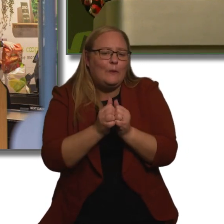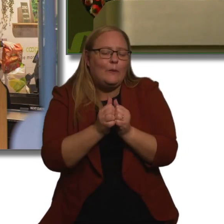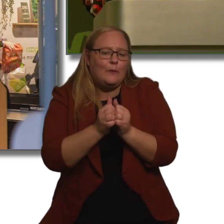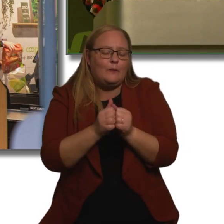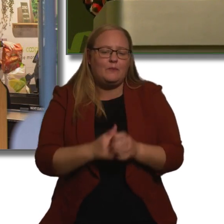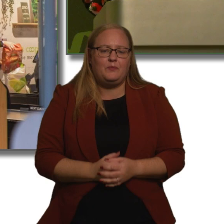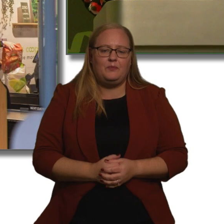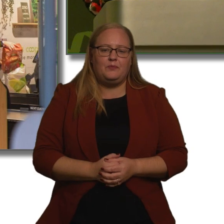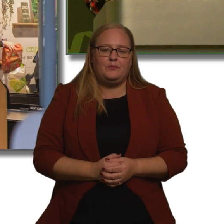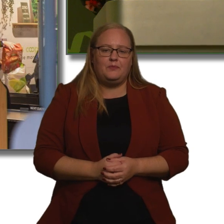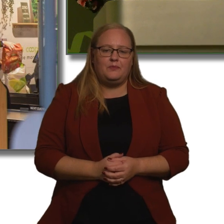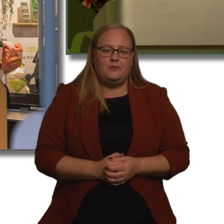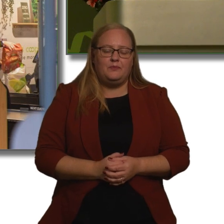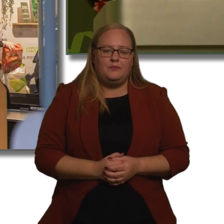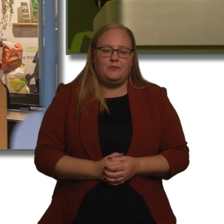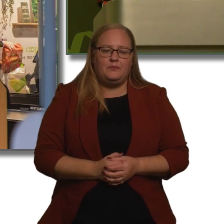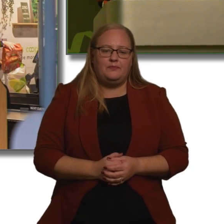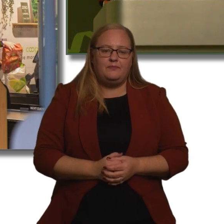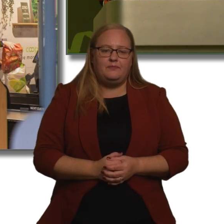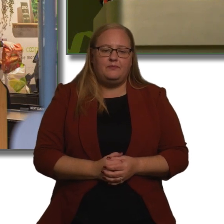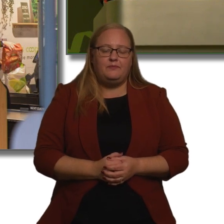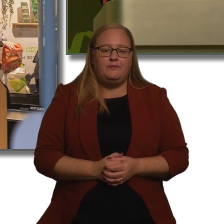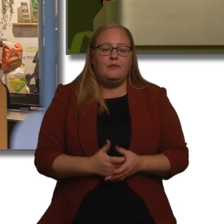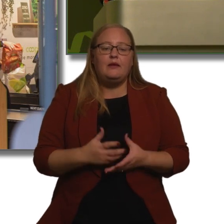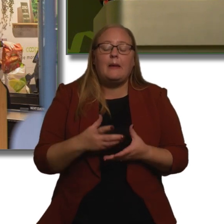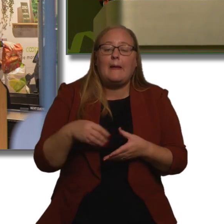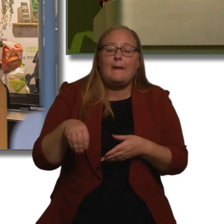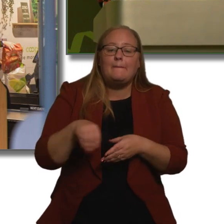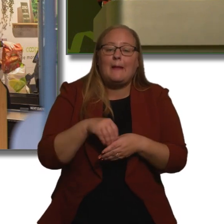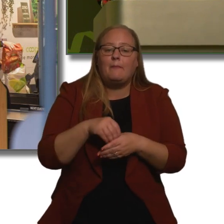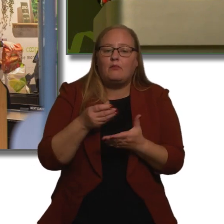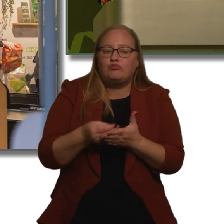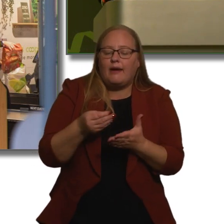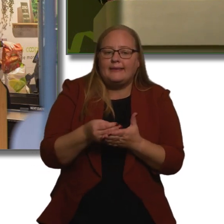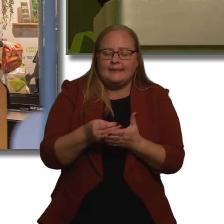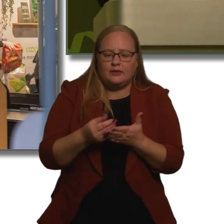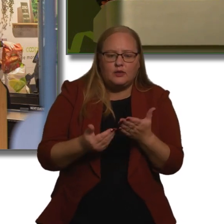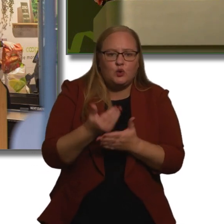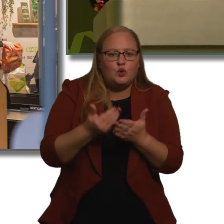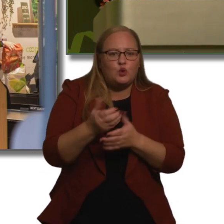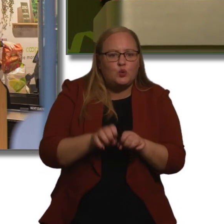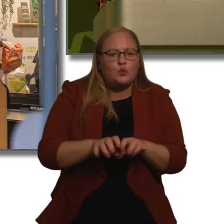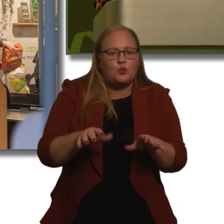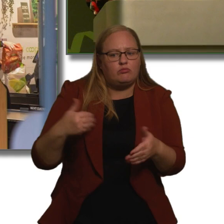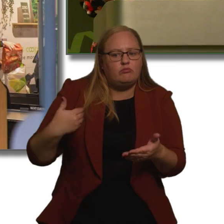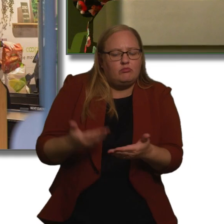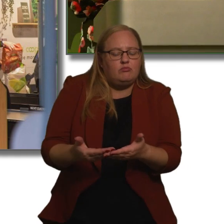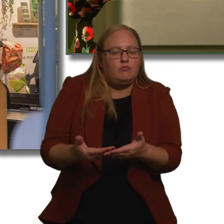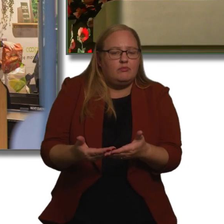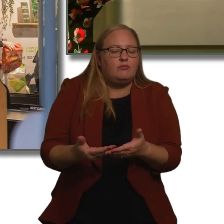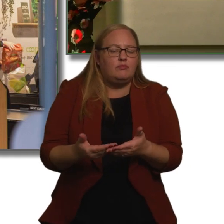membership. We introduced more member prices this year, and it's helped you